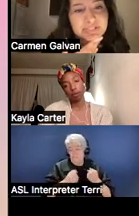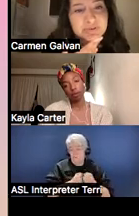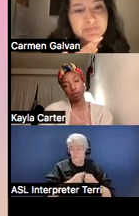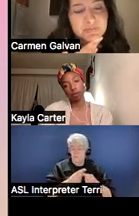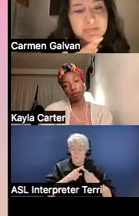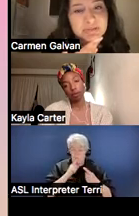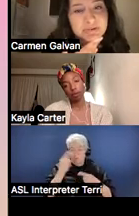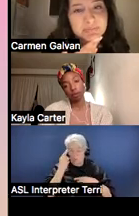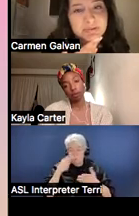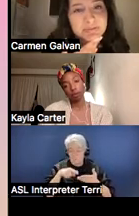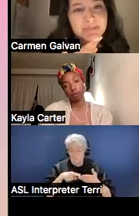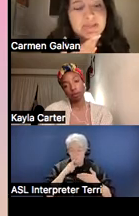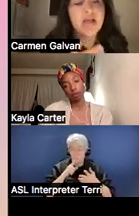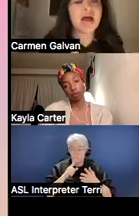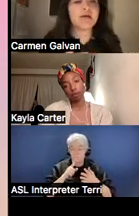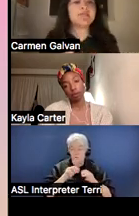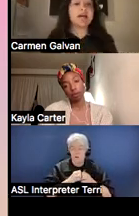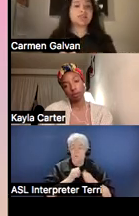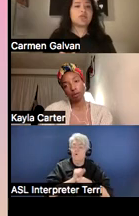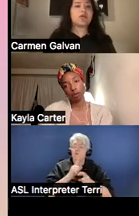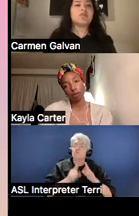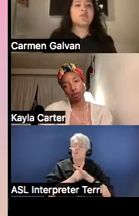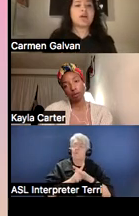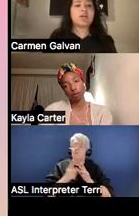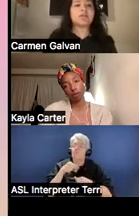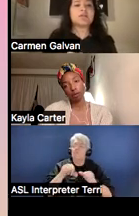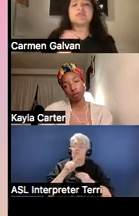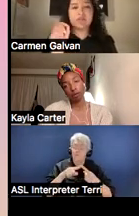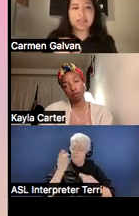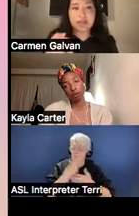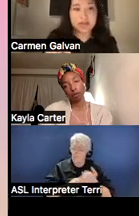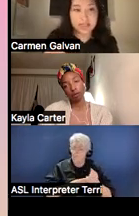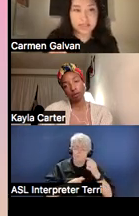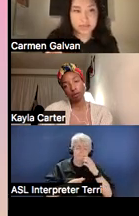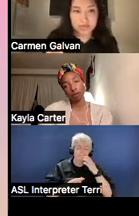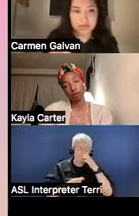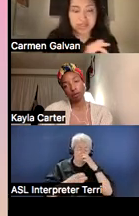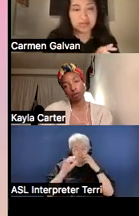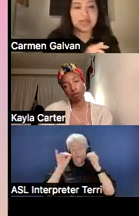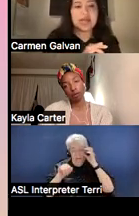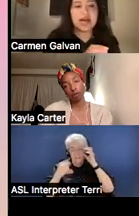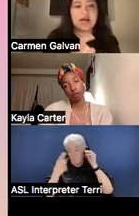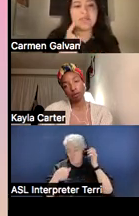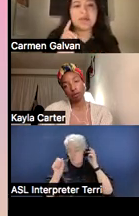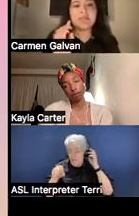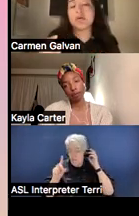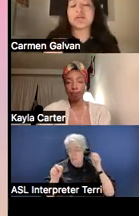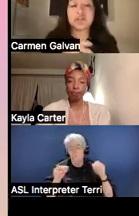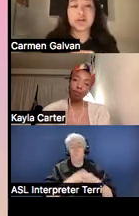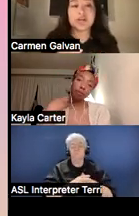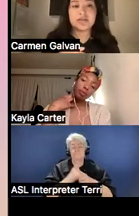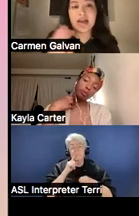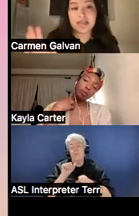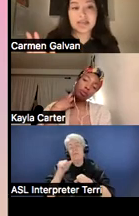workers can show up for one another, or both? So I would want, so that's definitely something you can do.